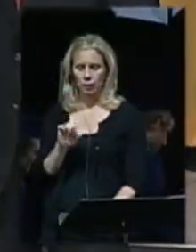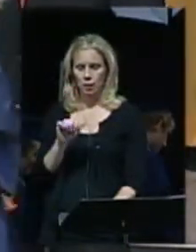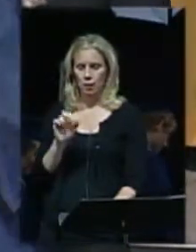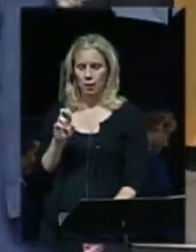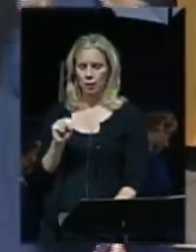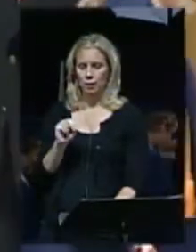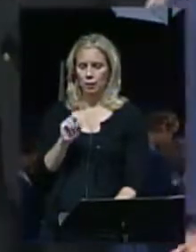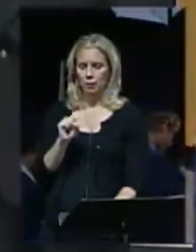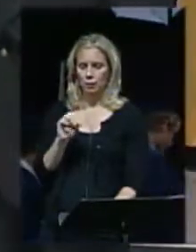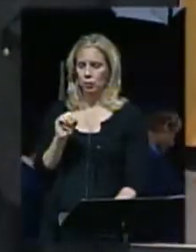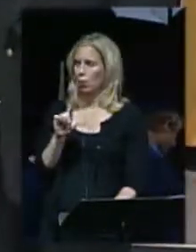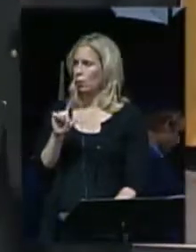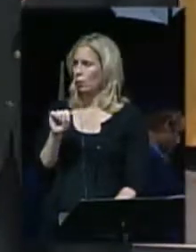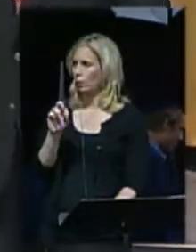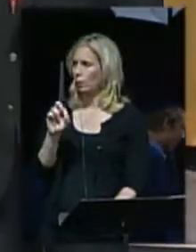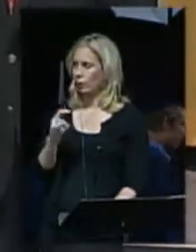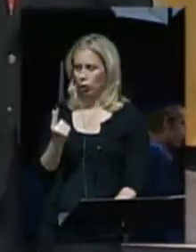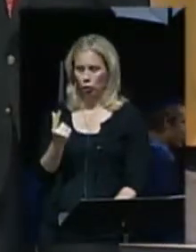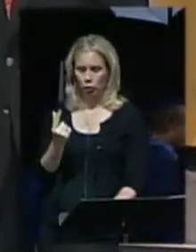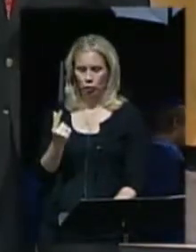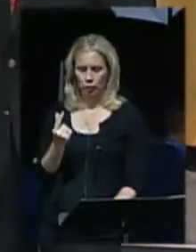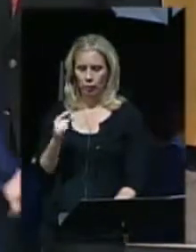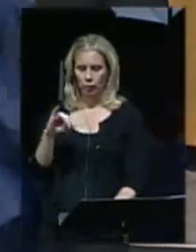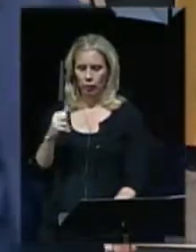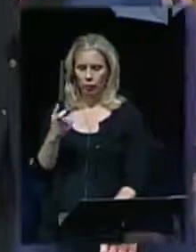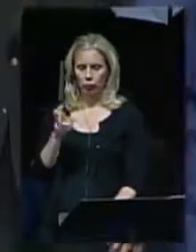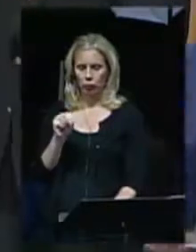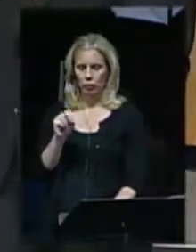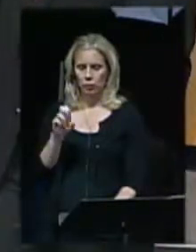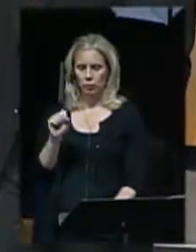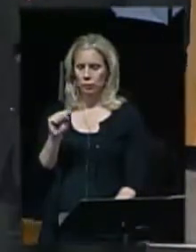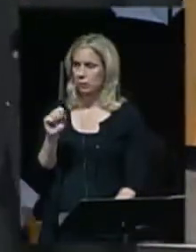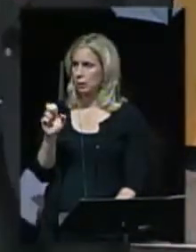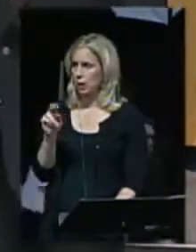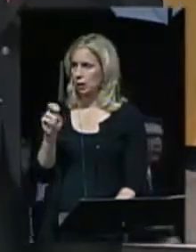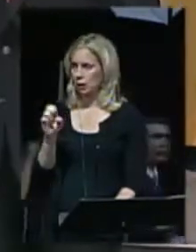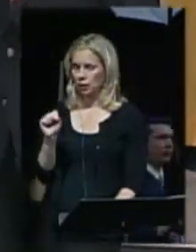Ellen Solberg. John Stennis.